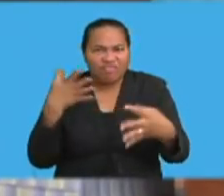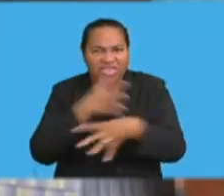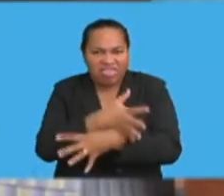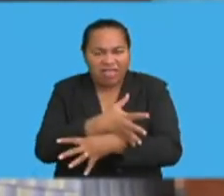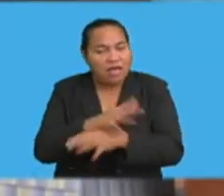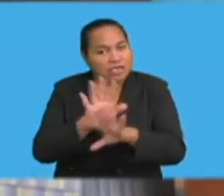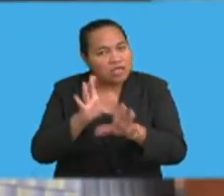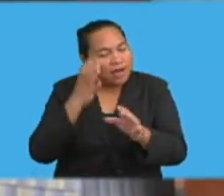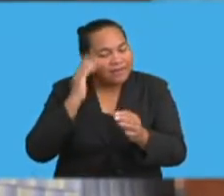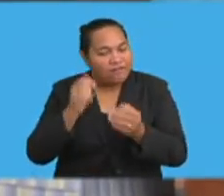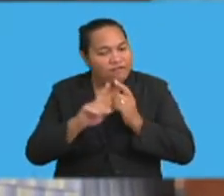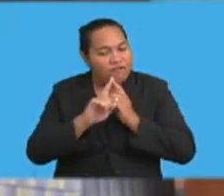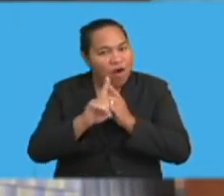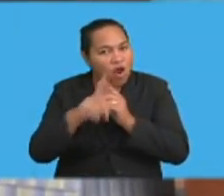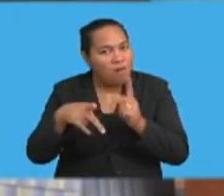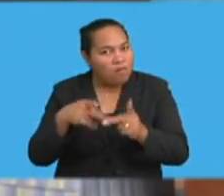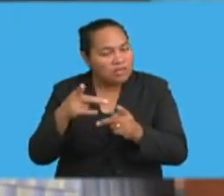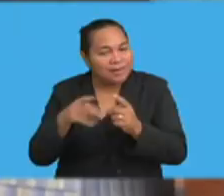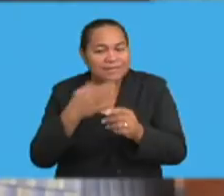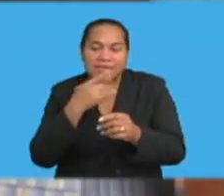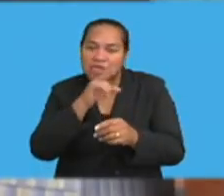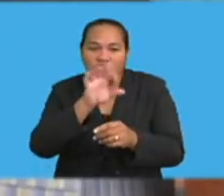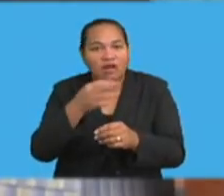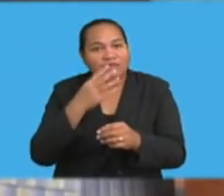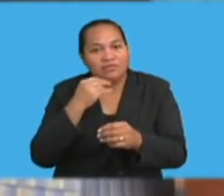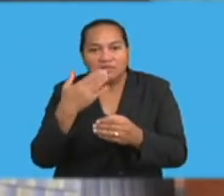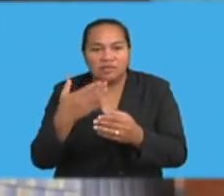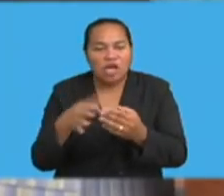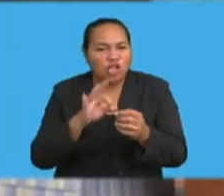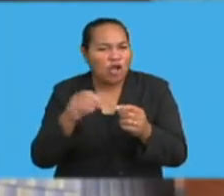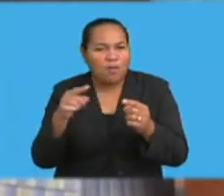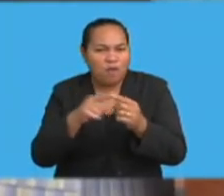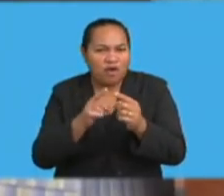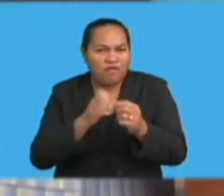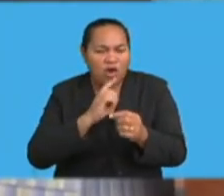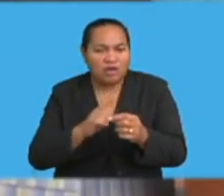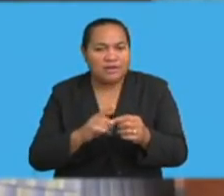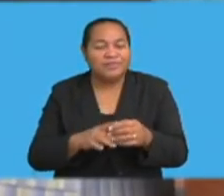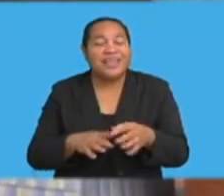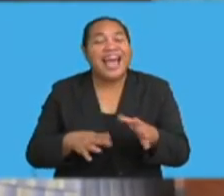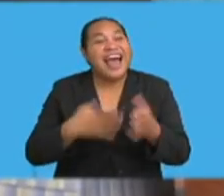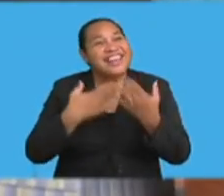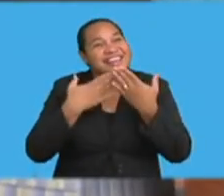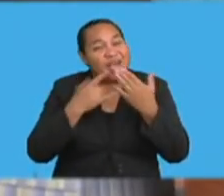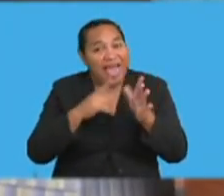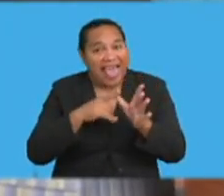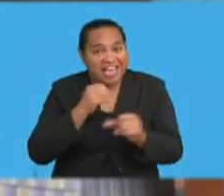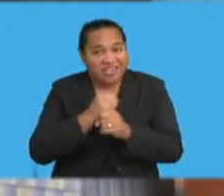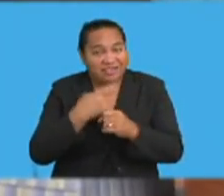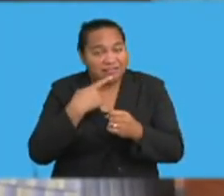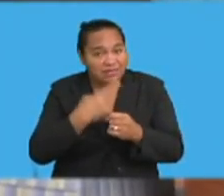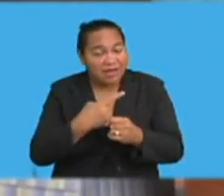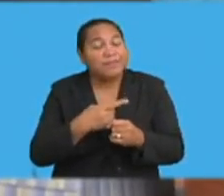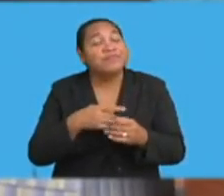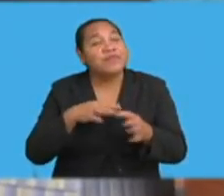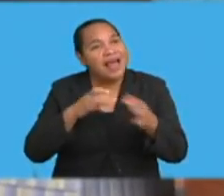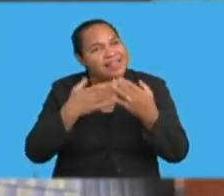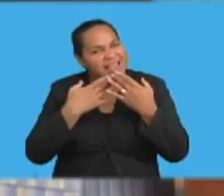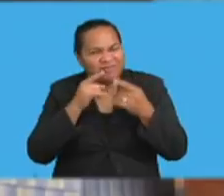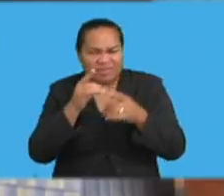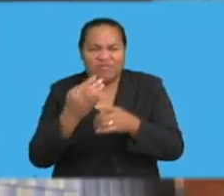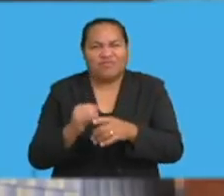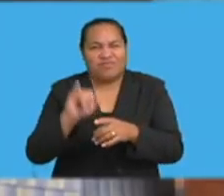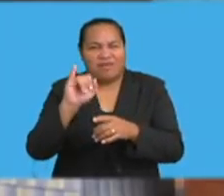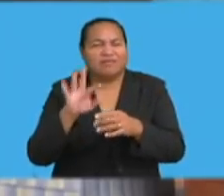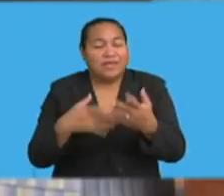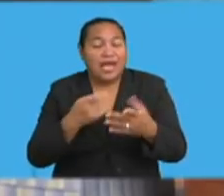of the House. So that does not qualify under point of order, please, Honourable Minister. Madam Speaker, thank you. As I was saying, again, procedurally they've got it wrong. Madam